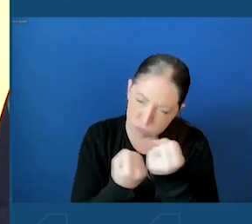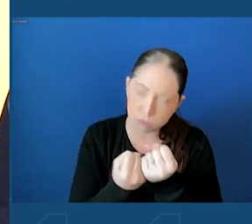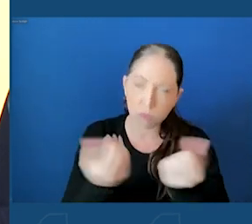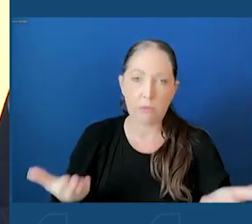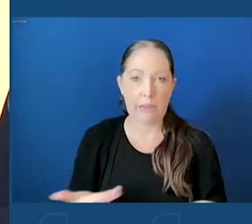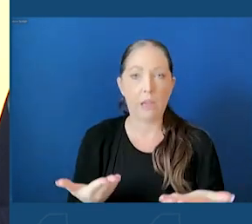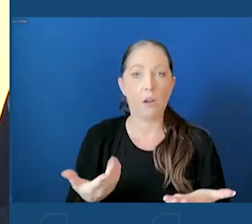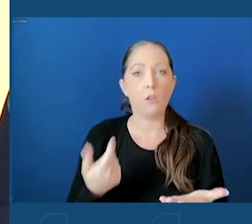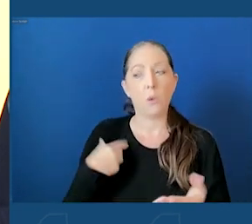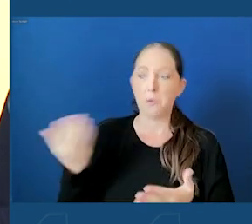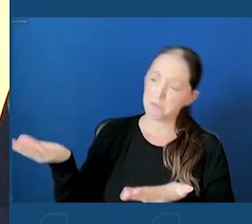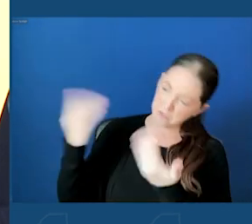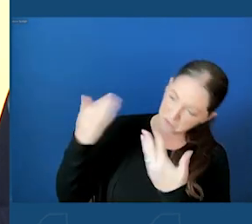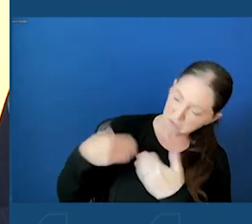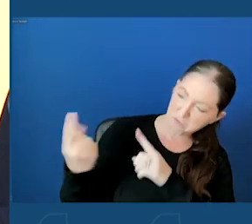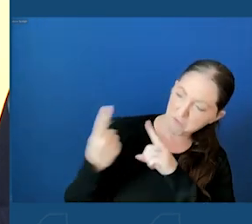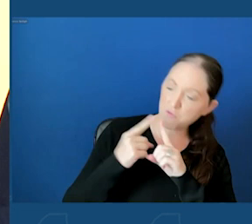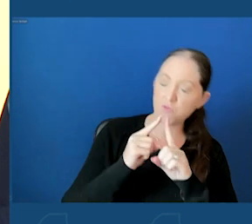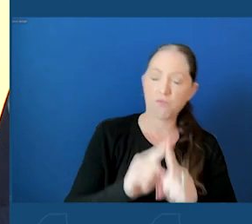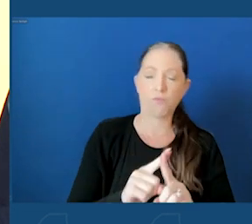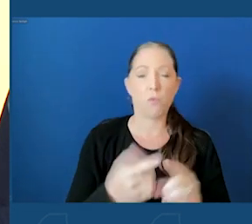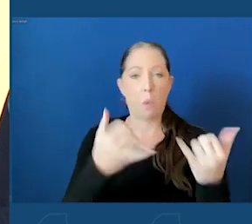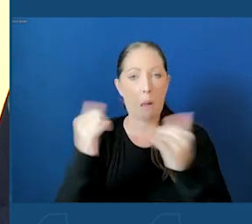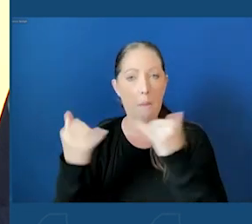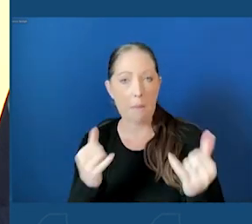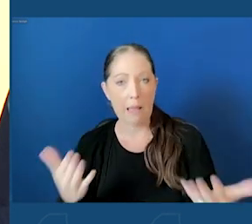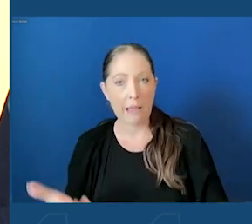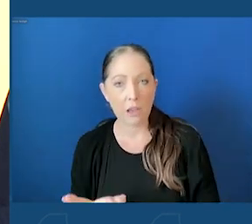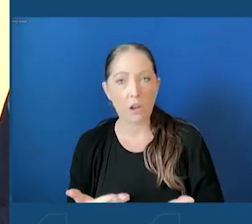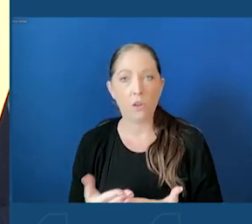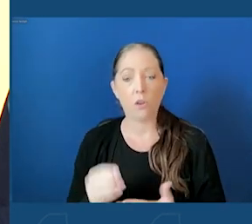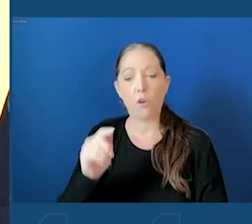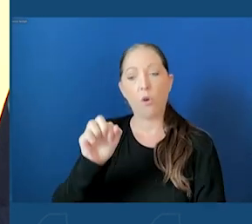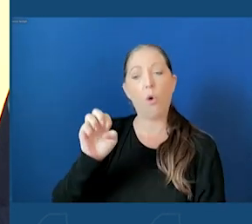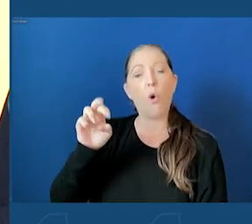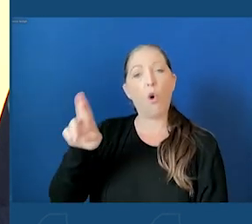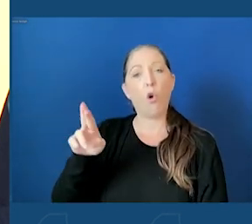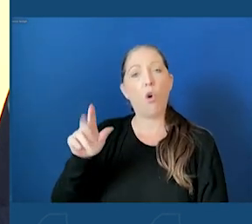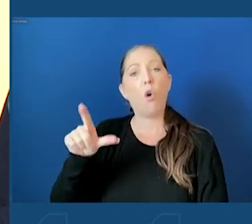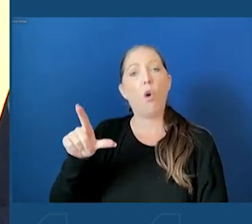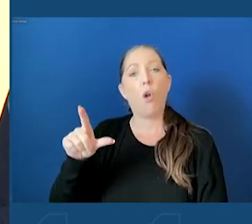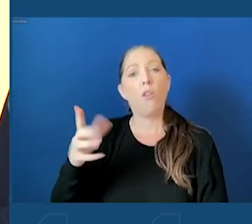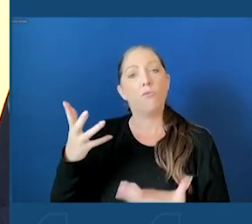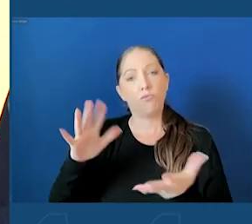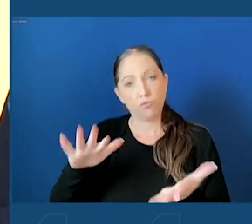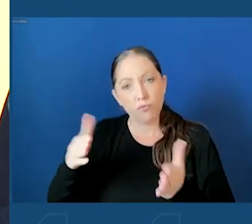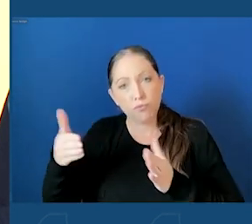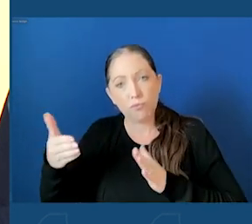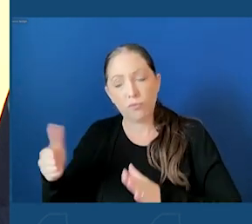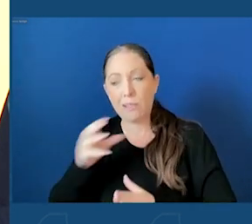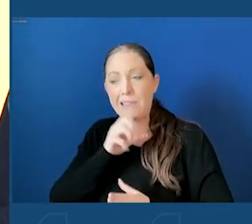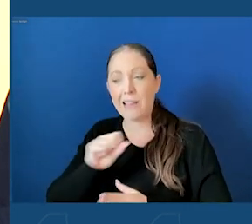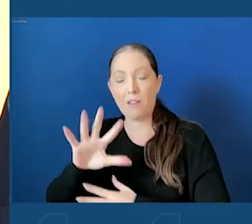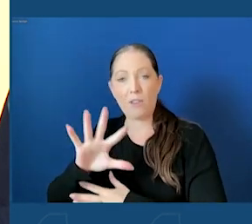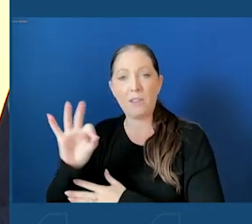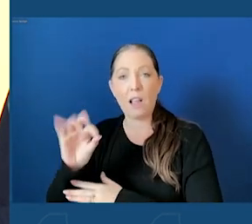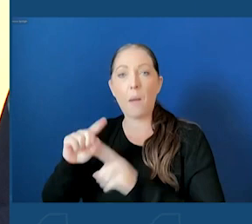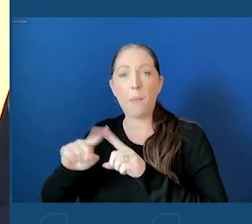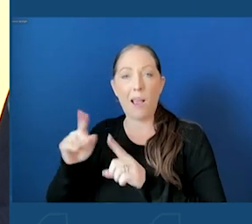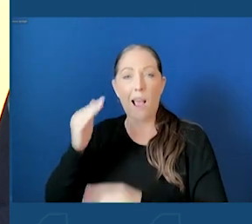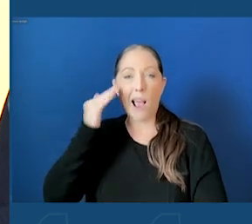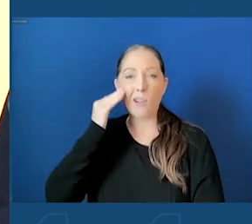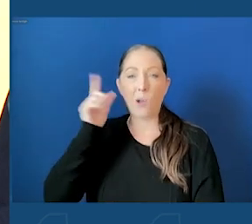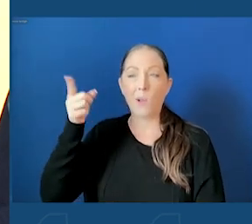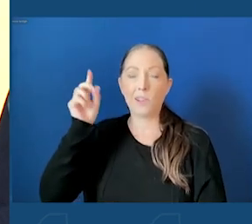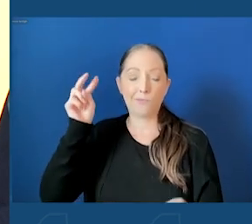And Earl left us far, far too soon, at the age of 59. But I know he's looking down today, seeing that the